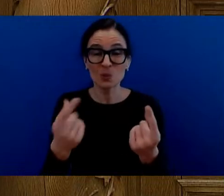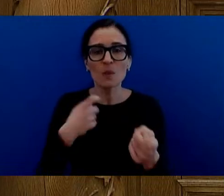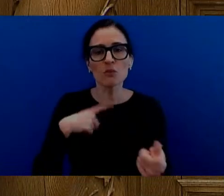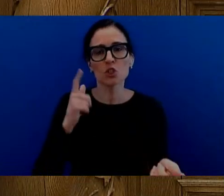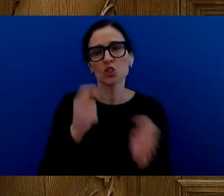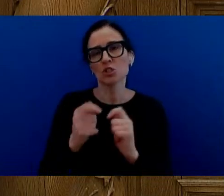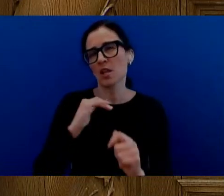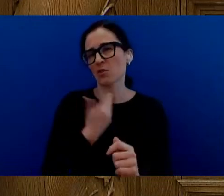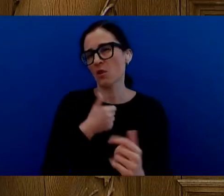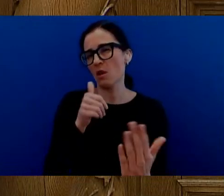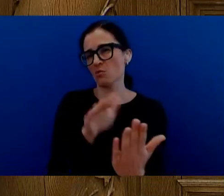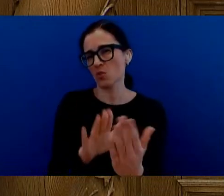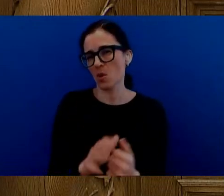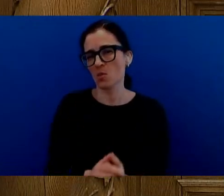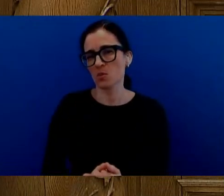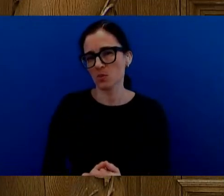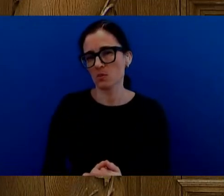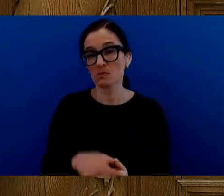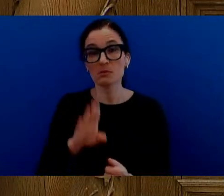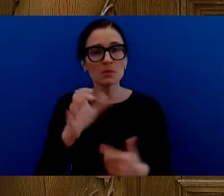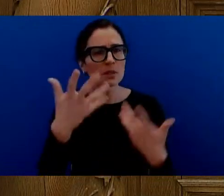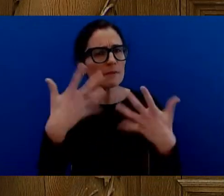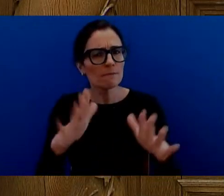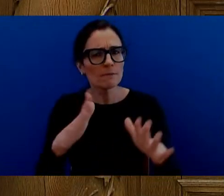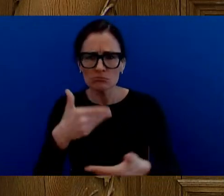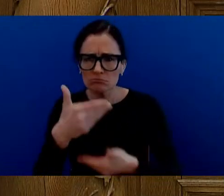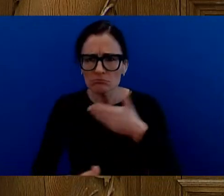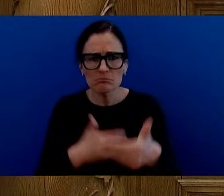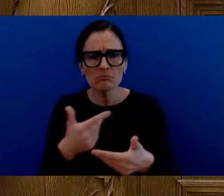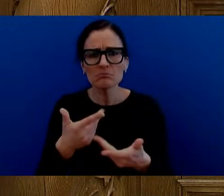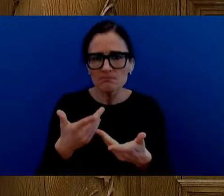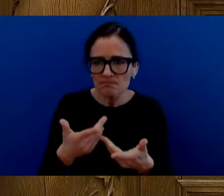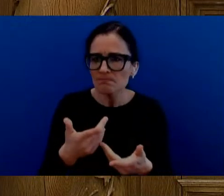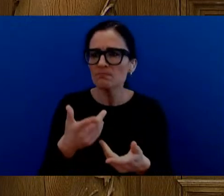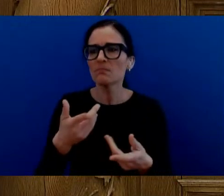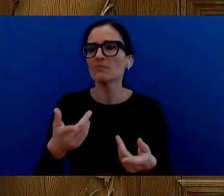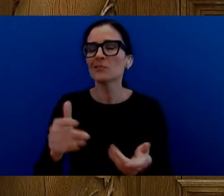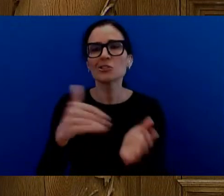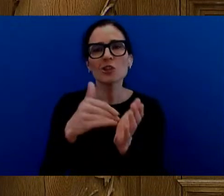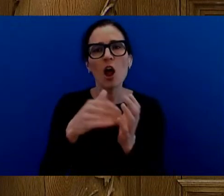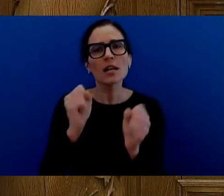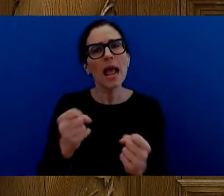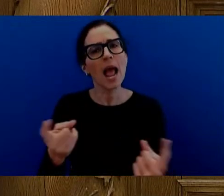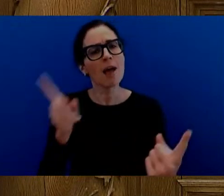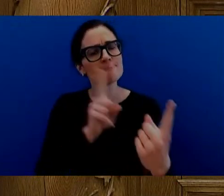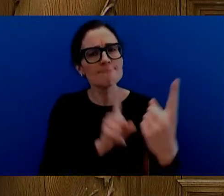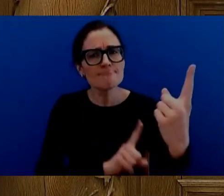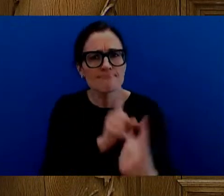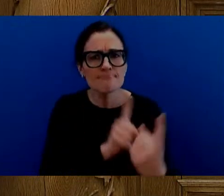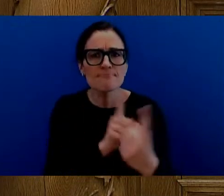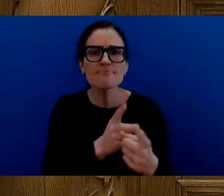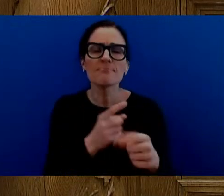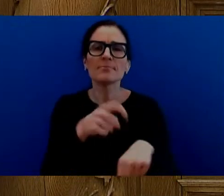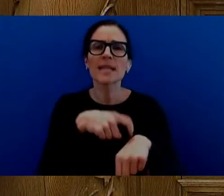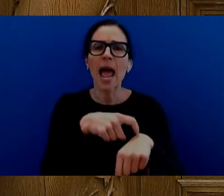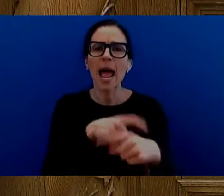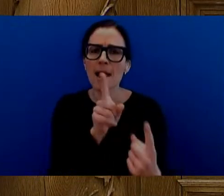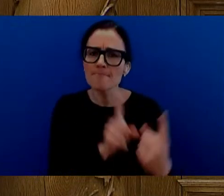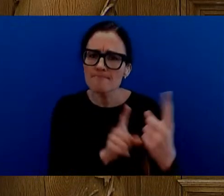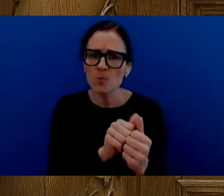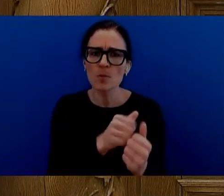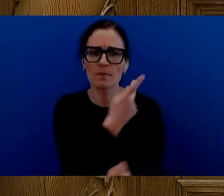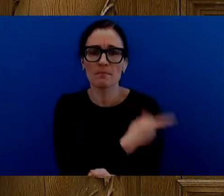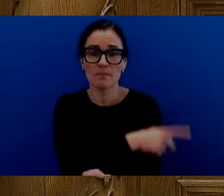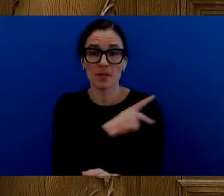to spend more time with their patients. Since the scope of practice for pharmacists was expanded, people are getting prescriptions